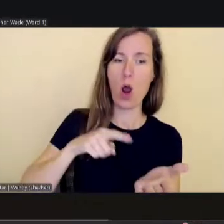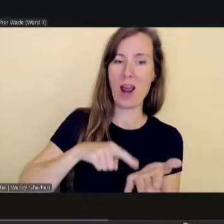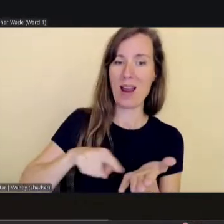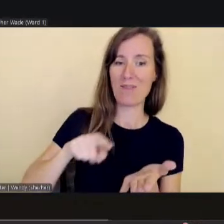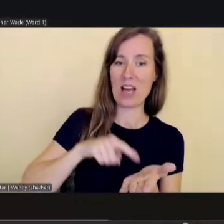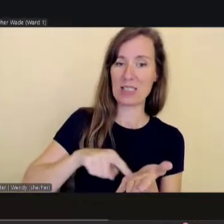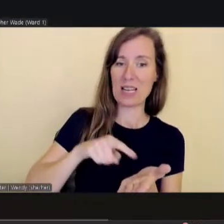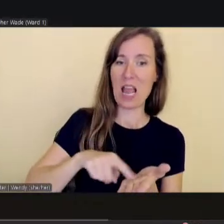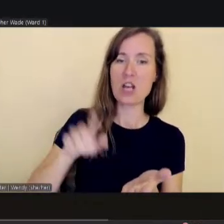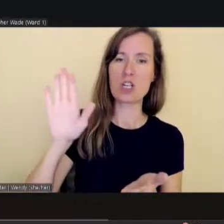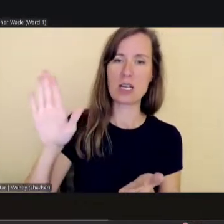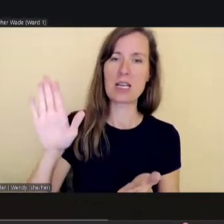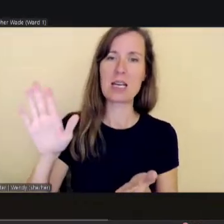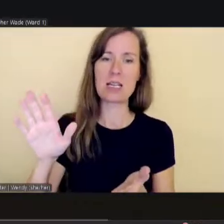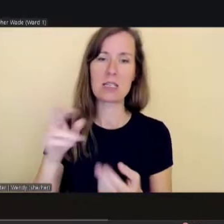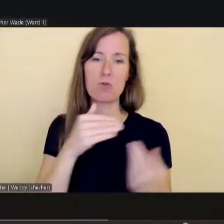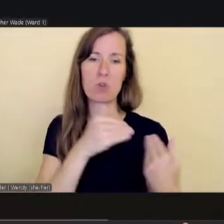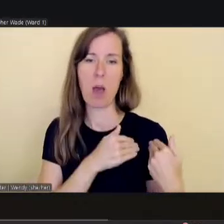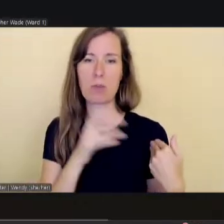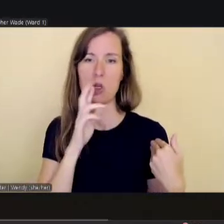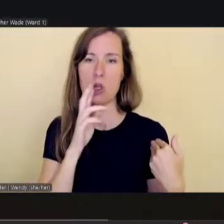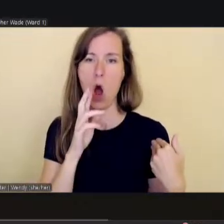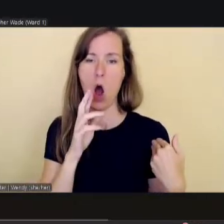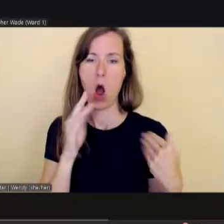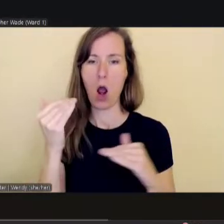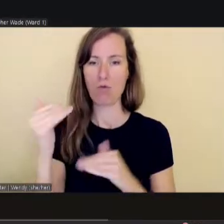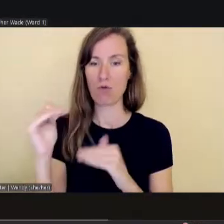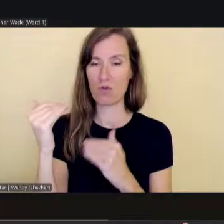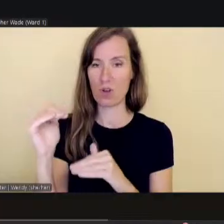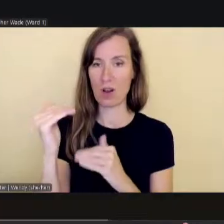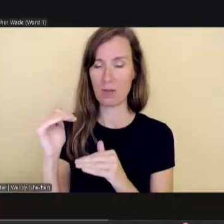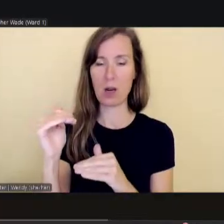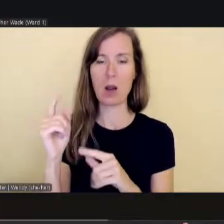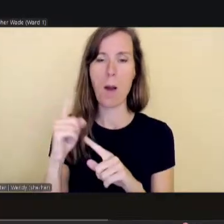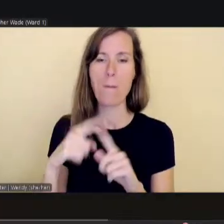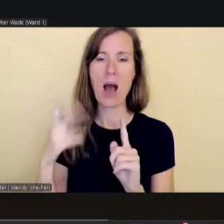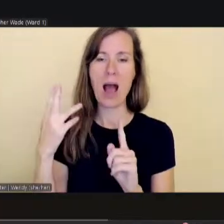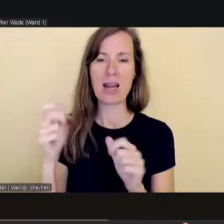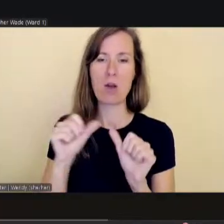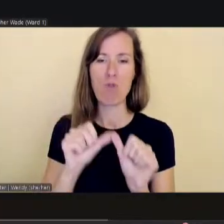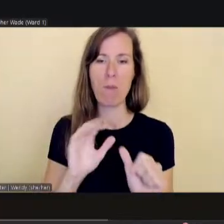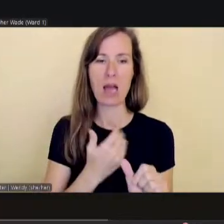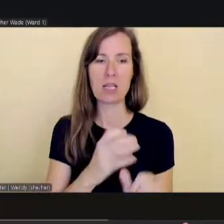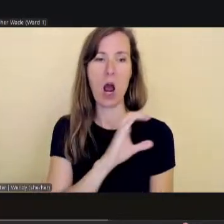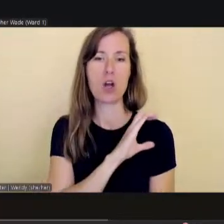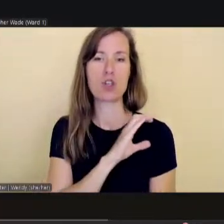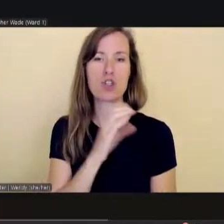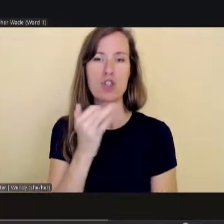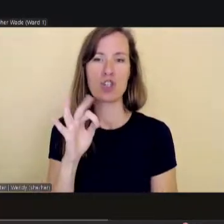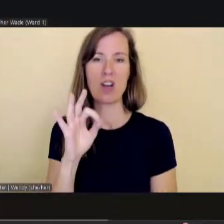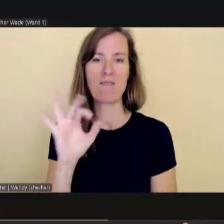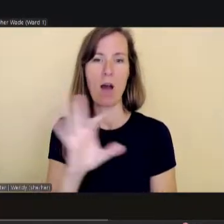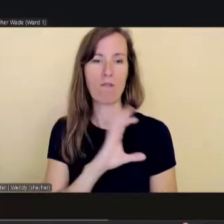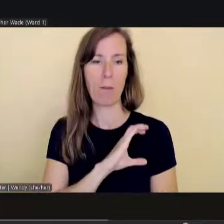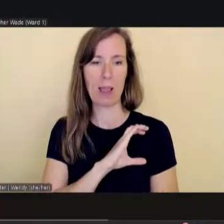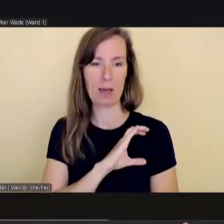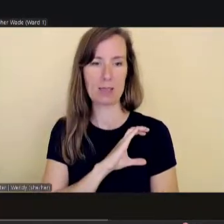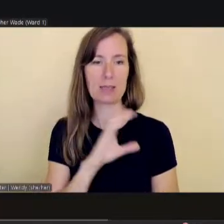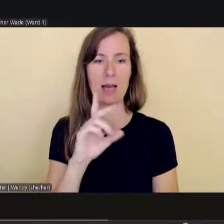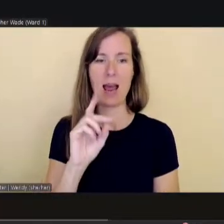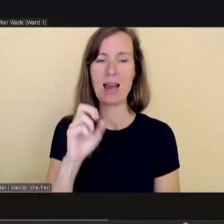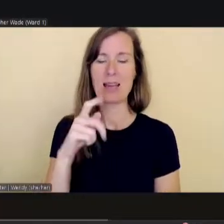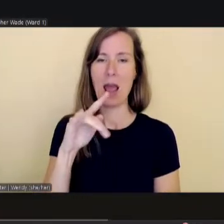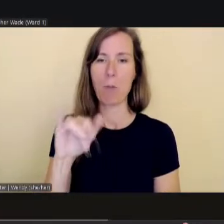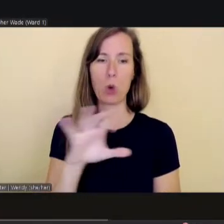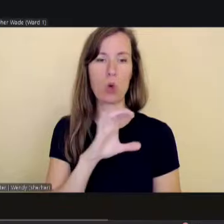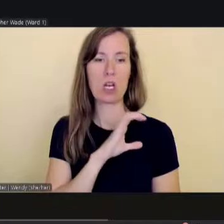Deputy Chief Jennifer Krause has graciously agreed to step up as acting chief of police. Per standard